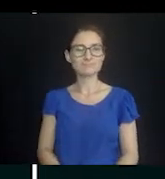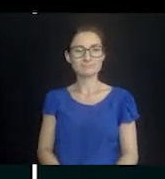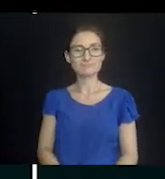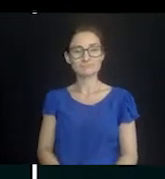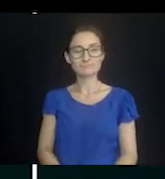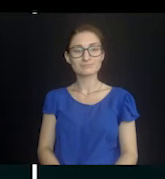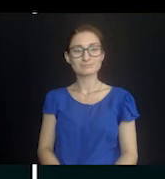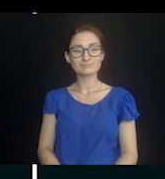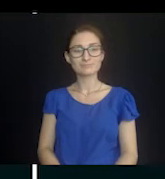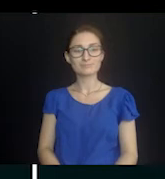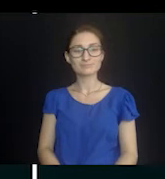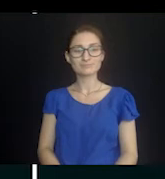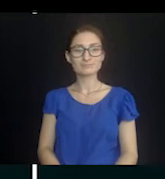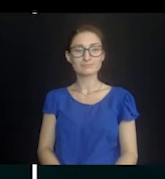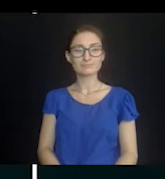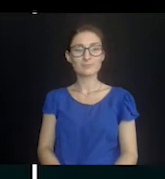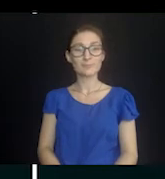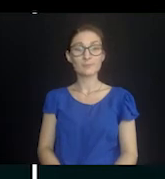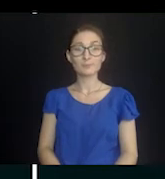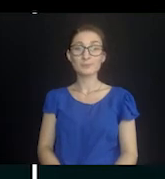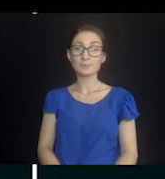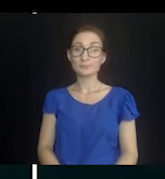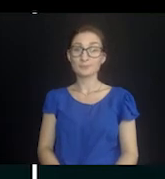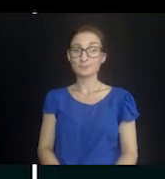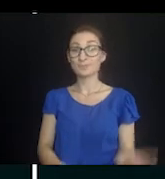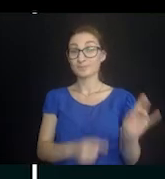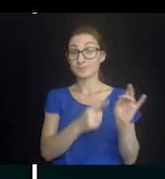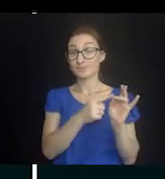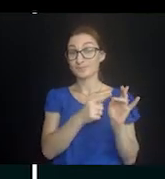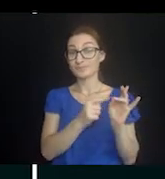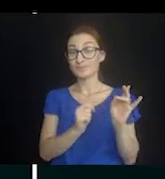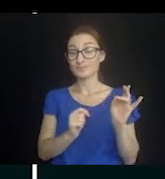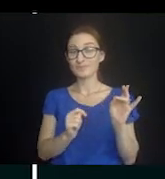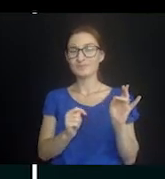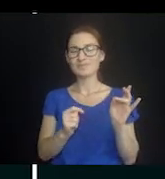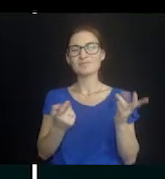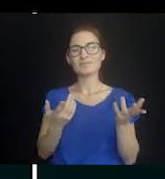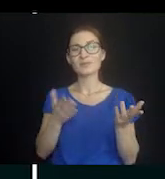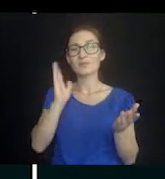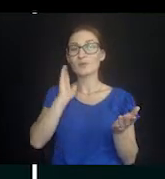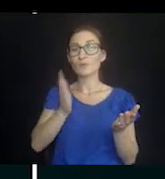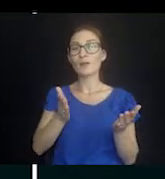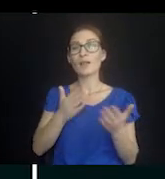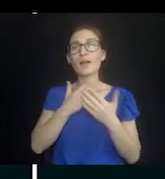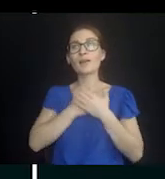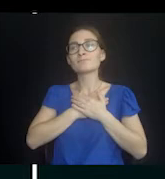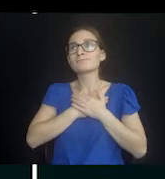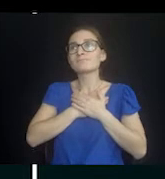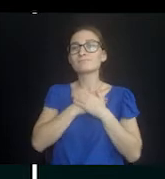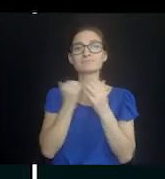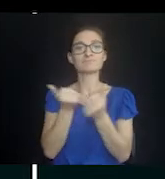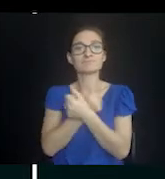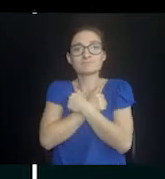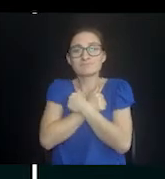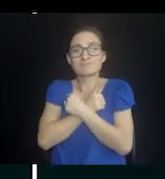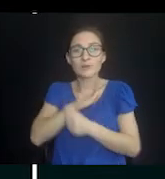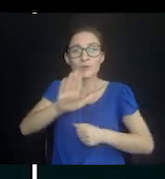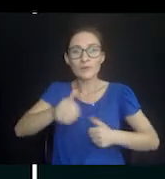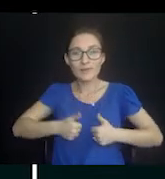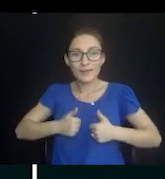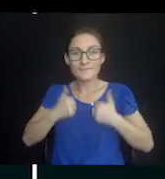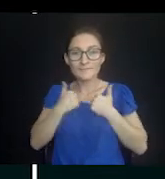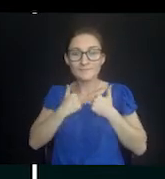lets you be more spontaneous in how you move through each moment of your life. And